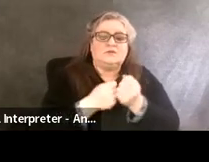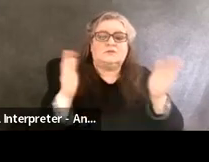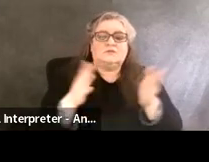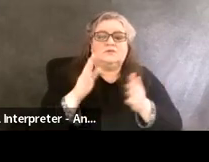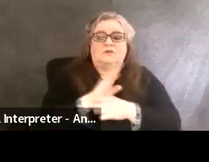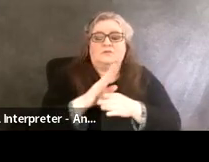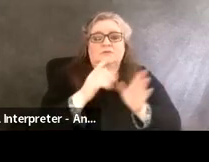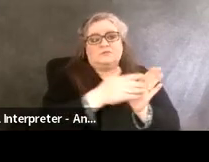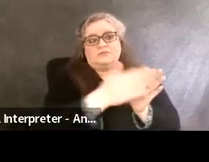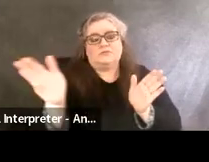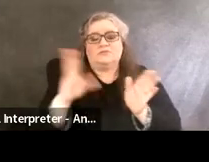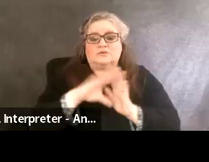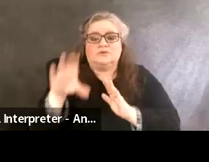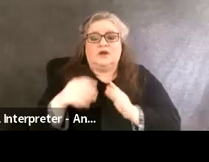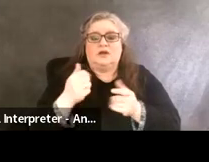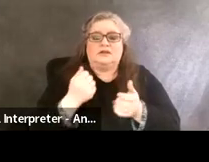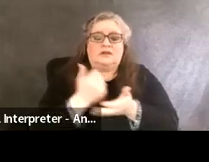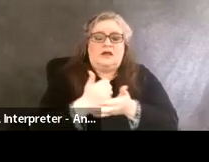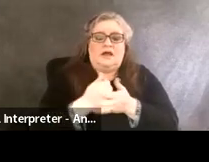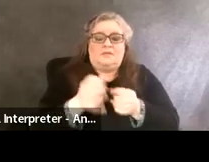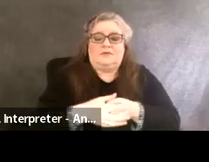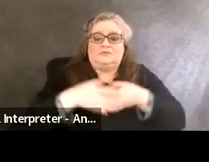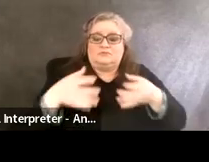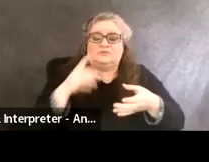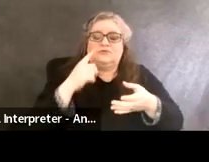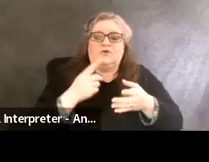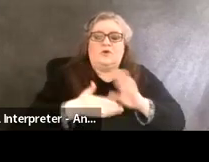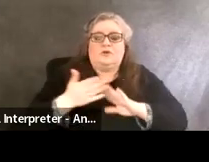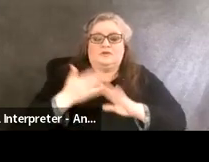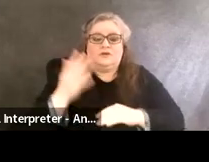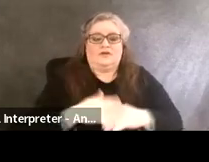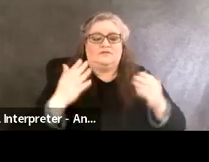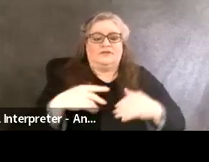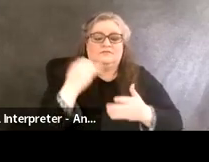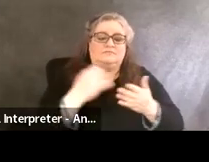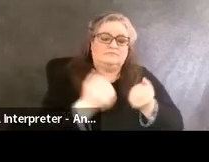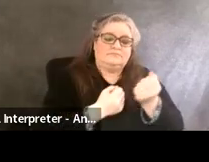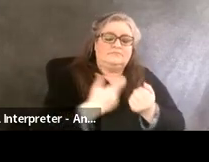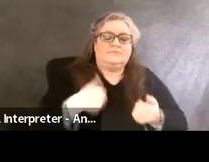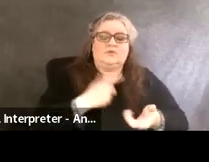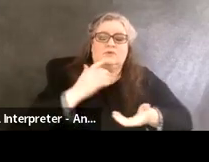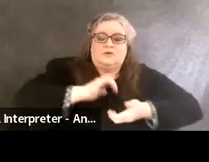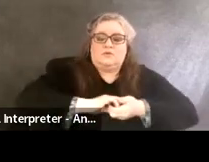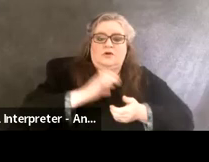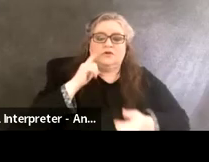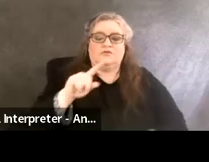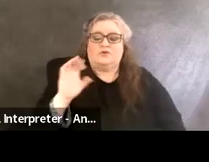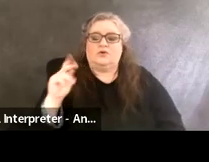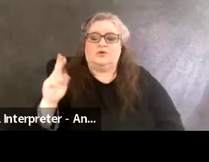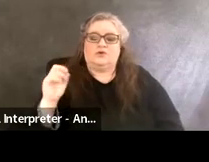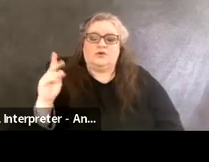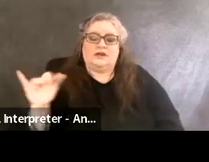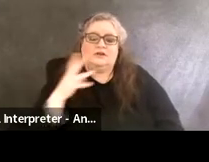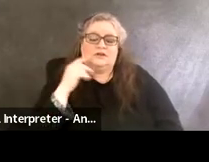throughout Chicagoland to help them grow and thrive. In Arts Alliance, we're working as a partner to Cook County, and we're